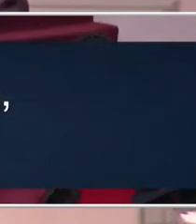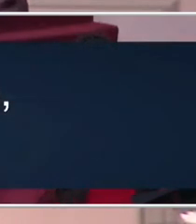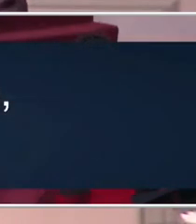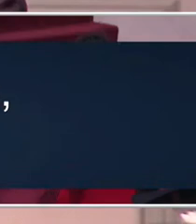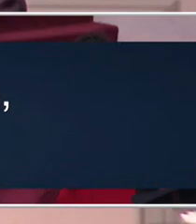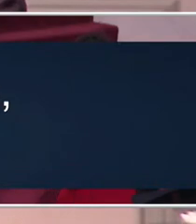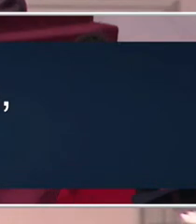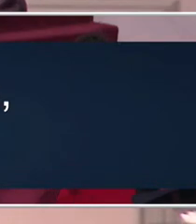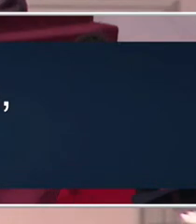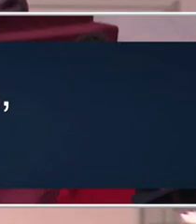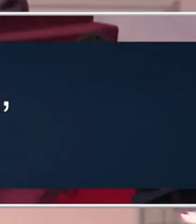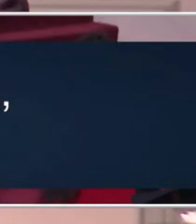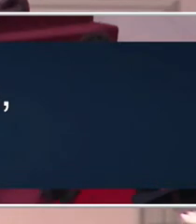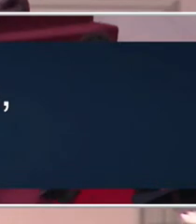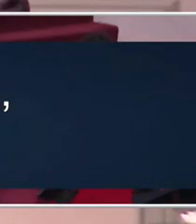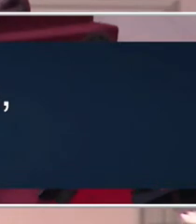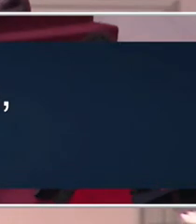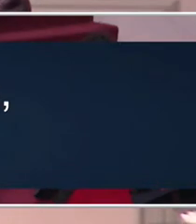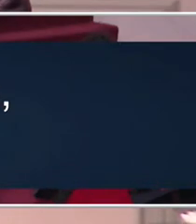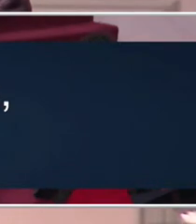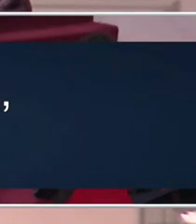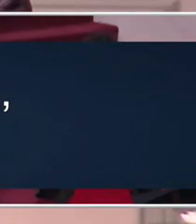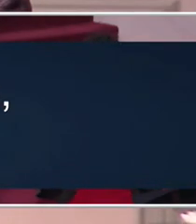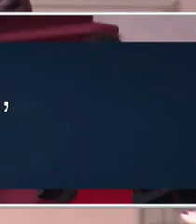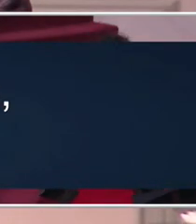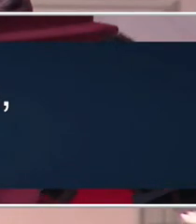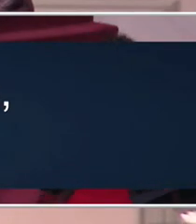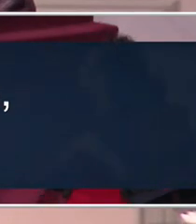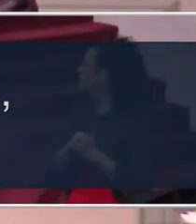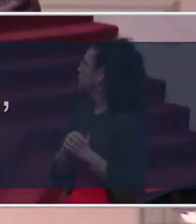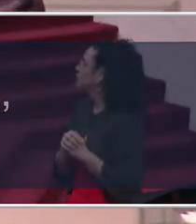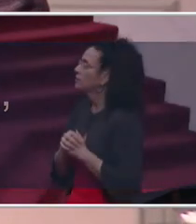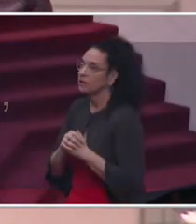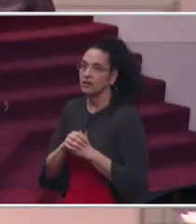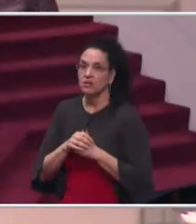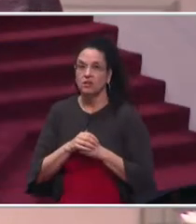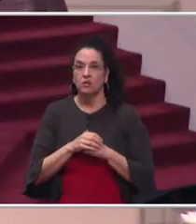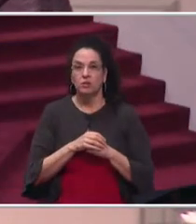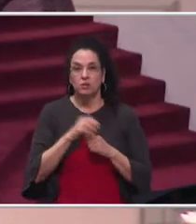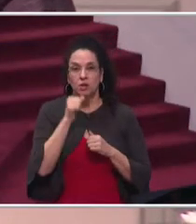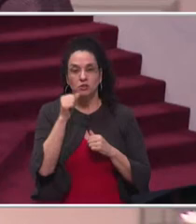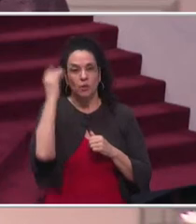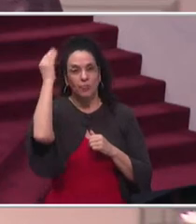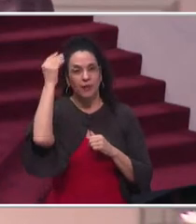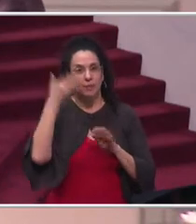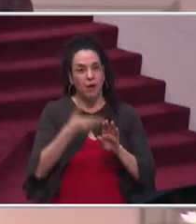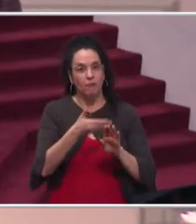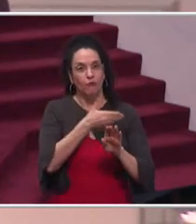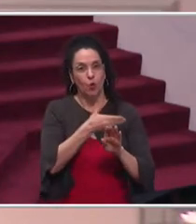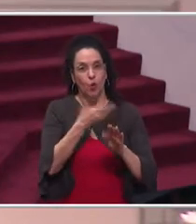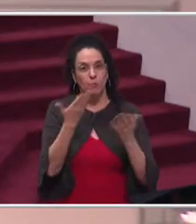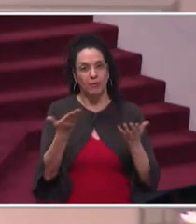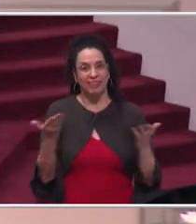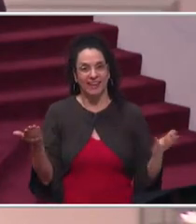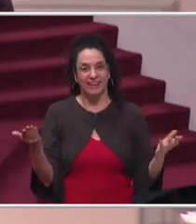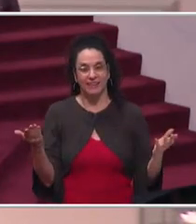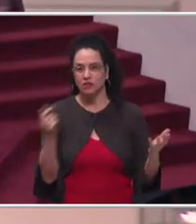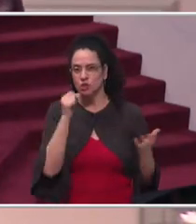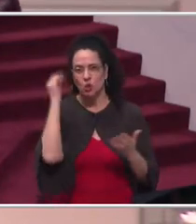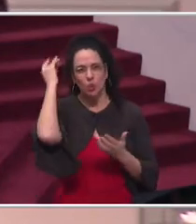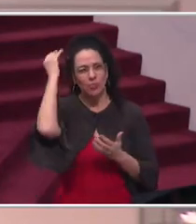the things of old." And then that first part of verse 19, "Behold, I will do a new